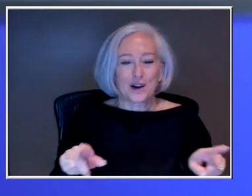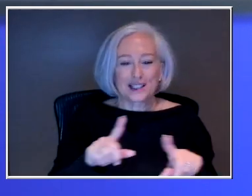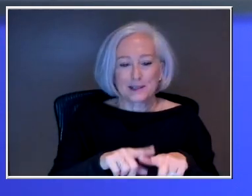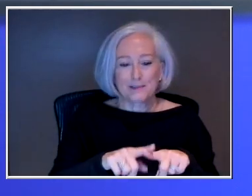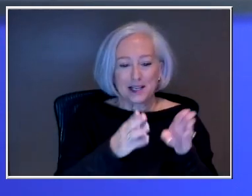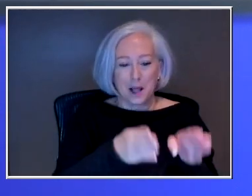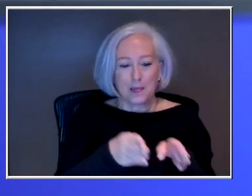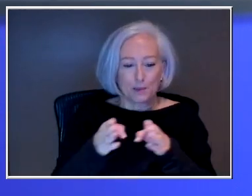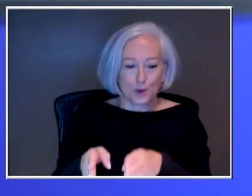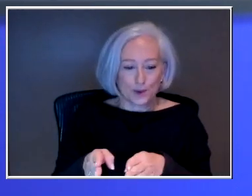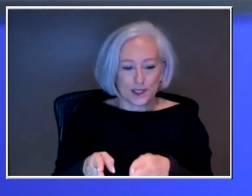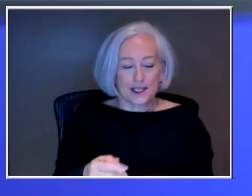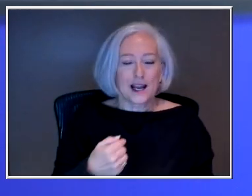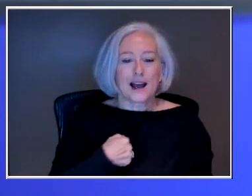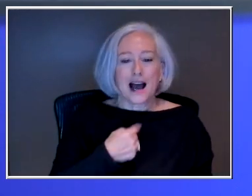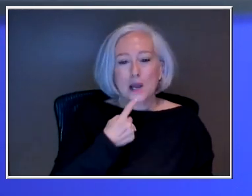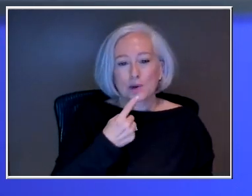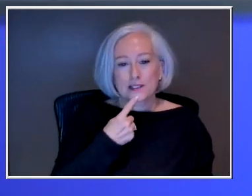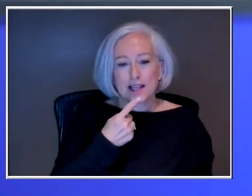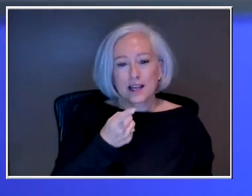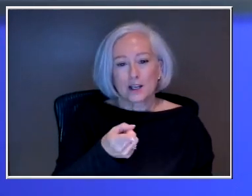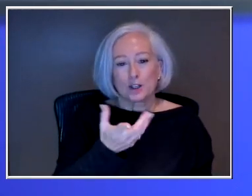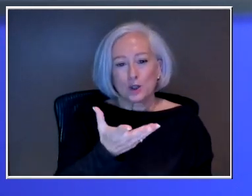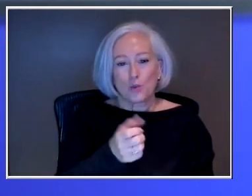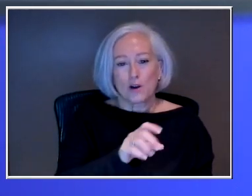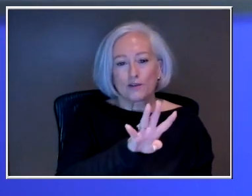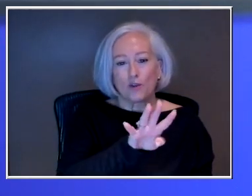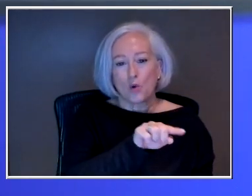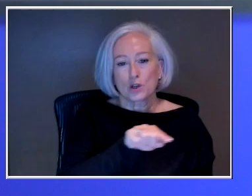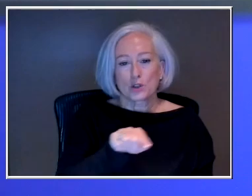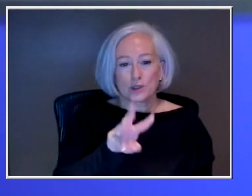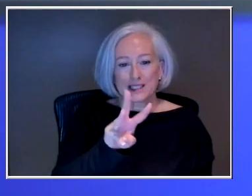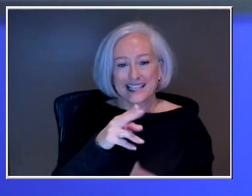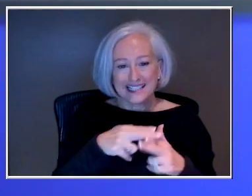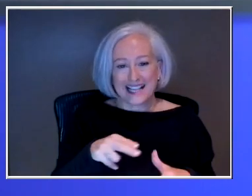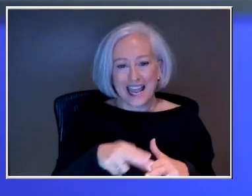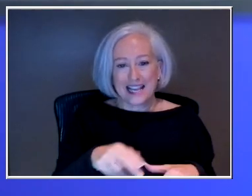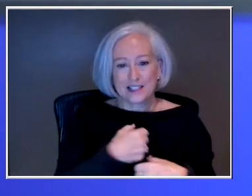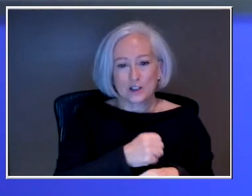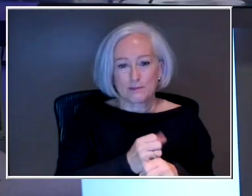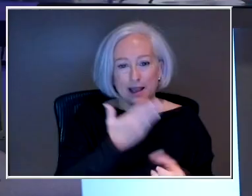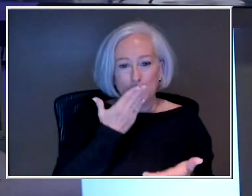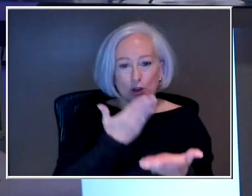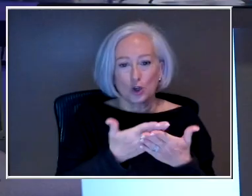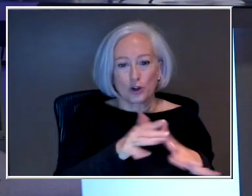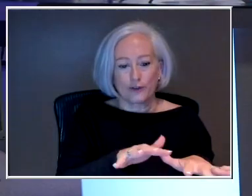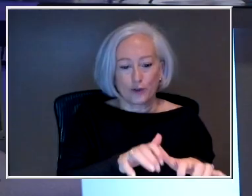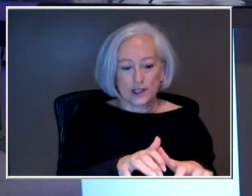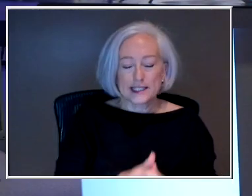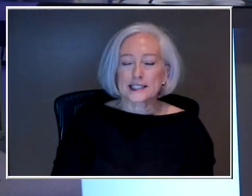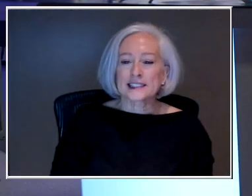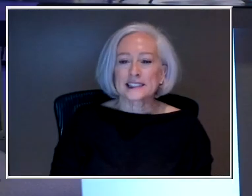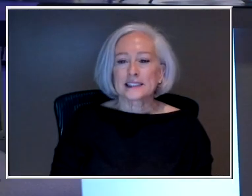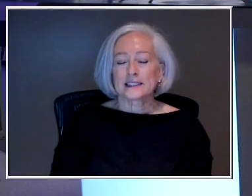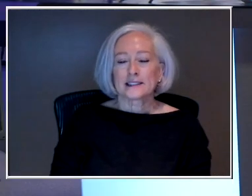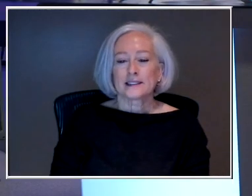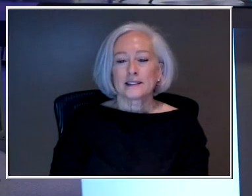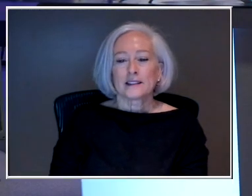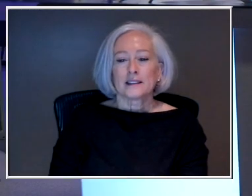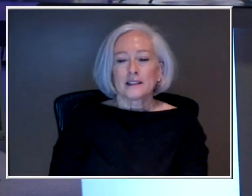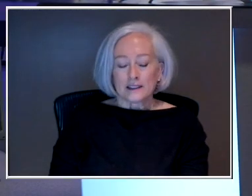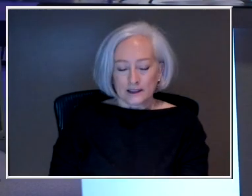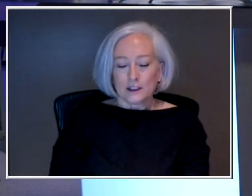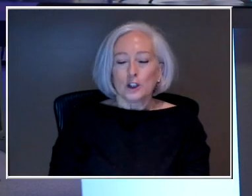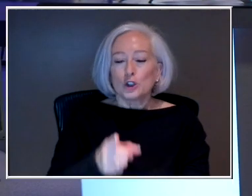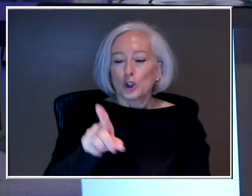we would say that you would want to get at least 4 to 6 eggs to make it a good freeze. So do you have to decide, here's a question from someone, do you have to decide the